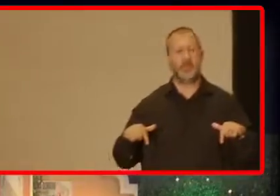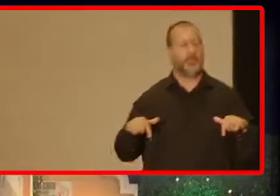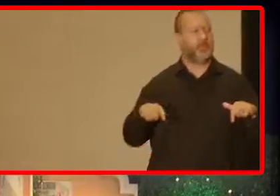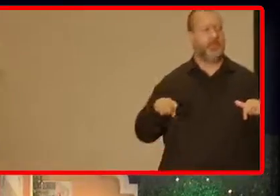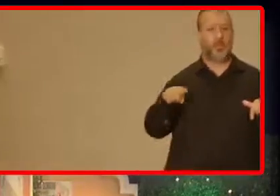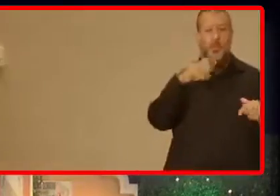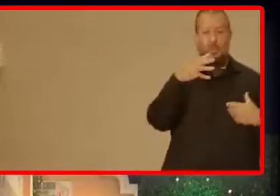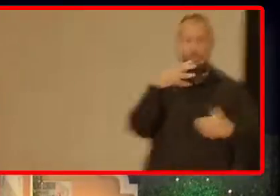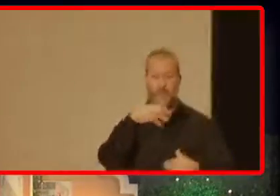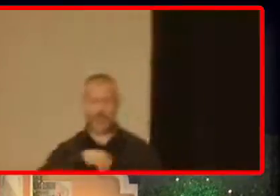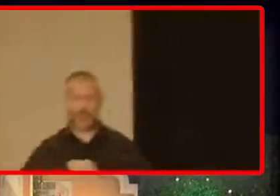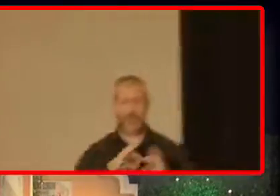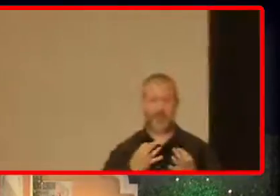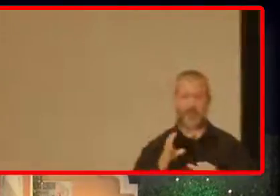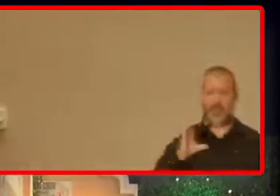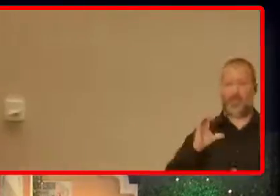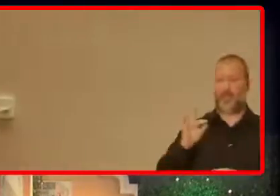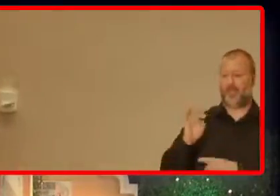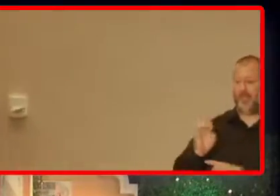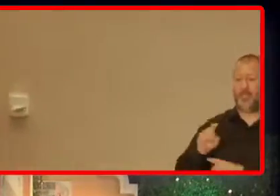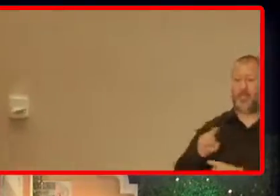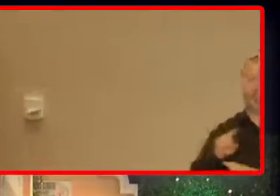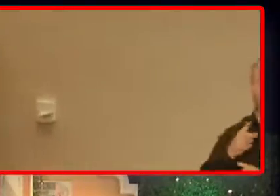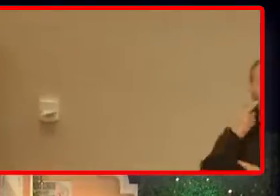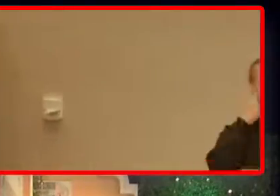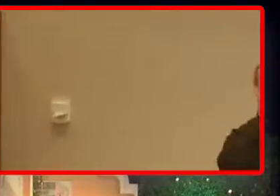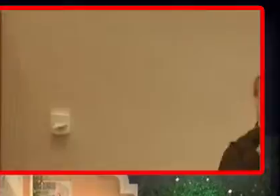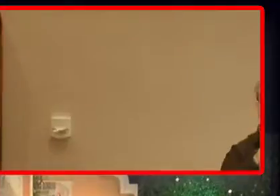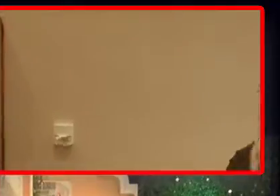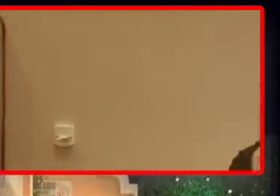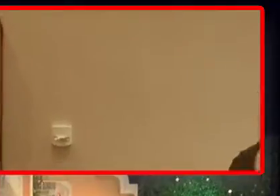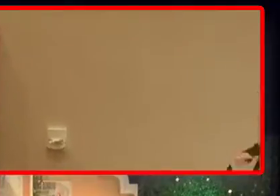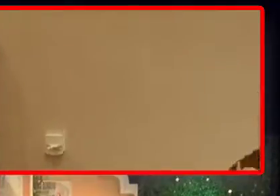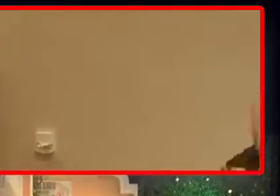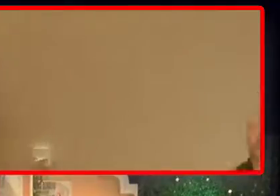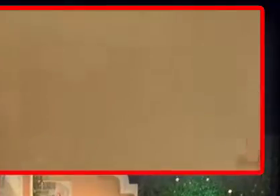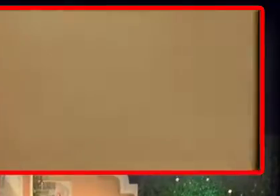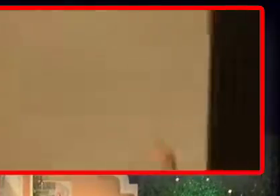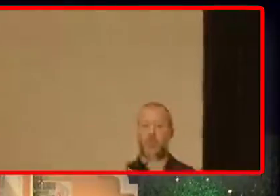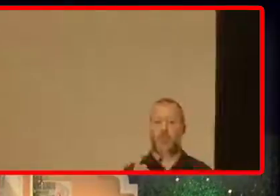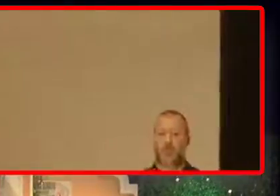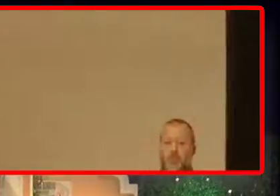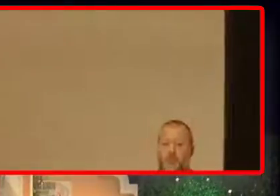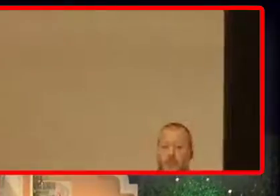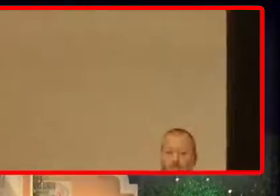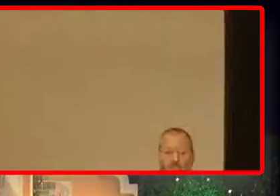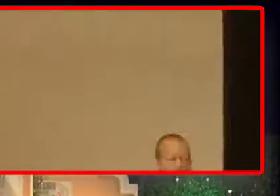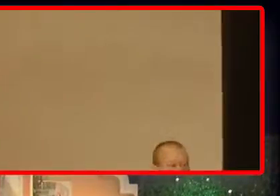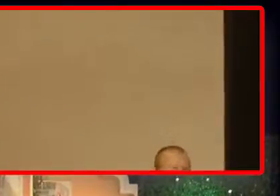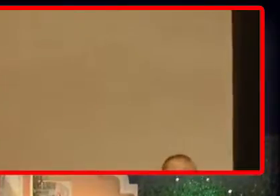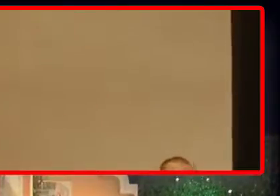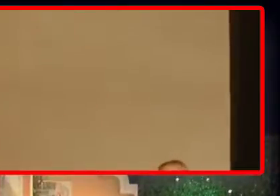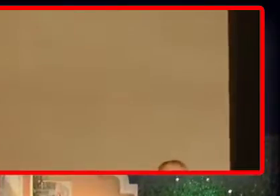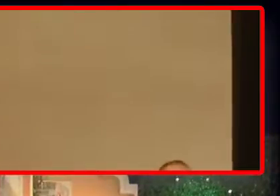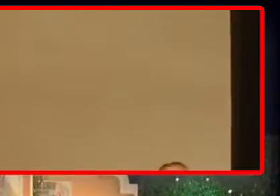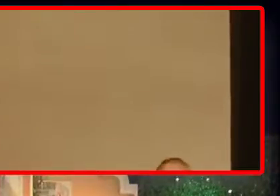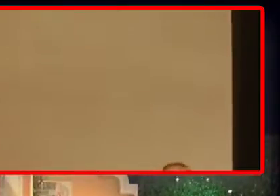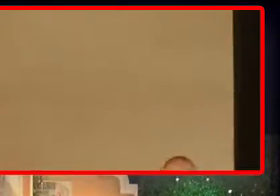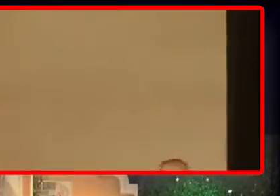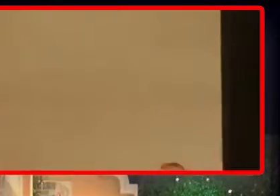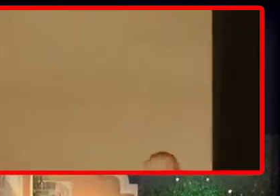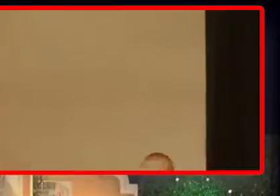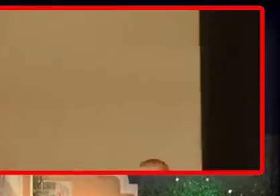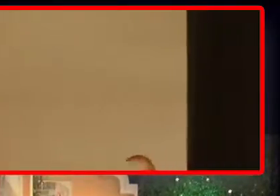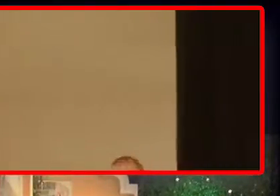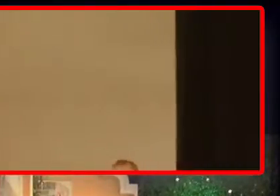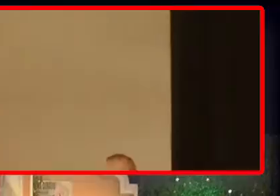involved in Family Cafe, you may see them at meetings. But my colleagues and I have seen them at work in the